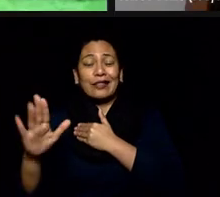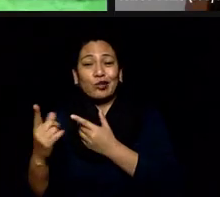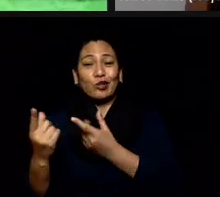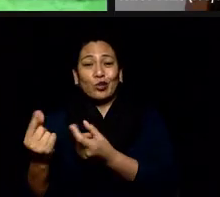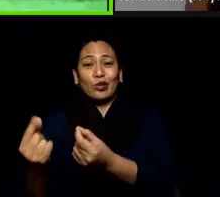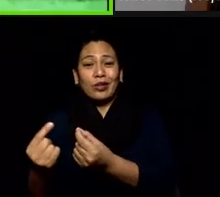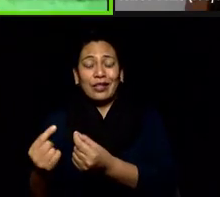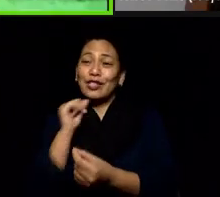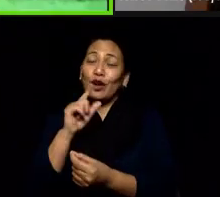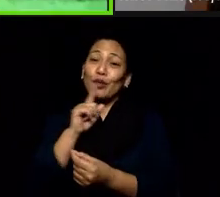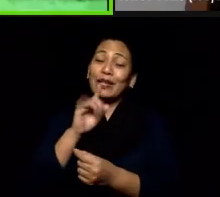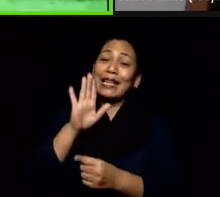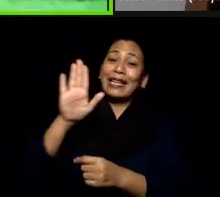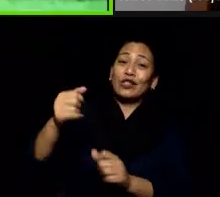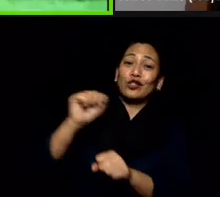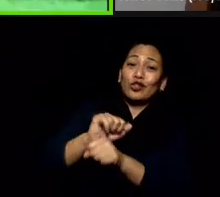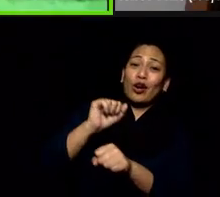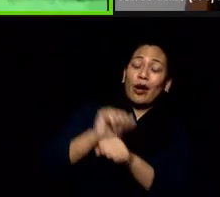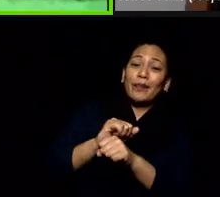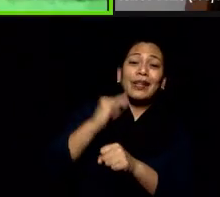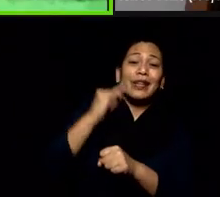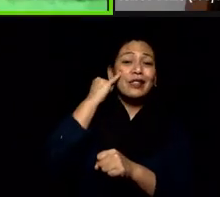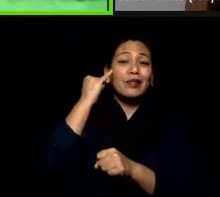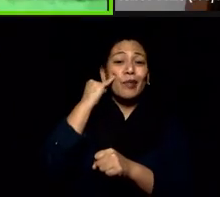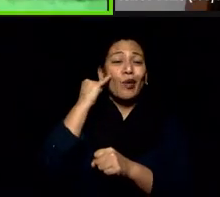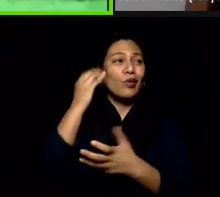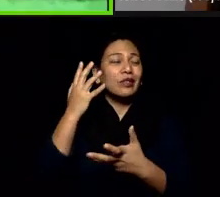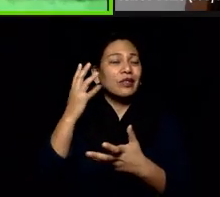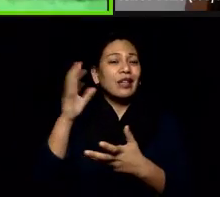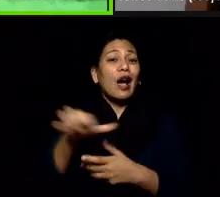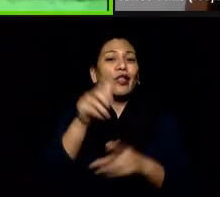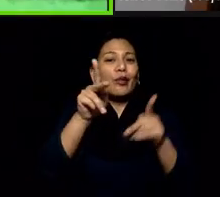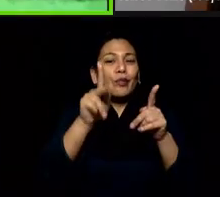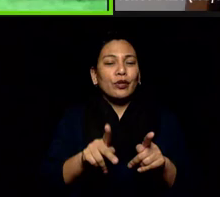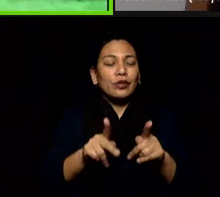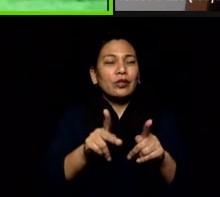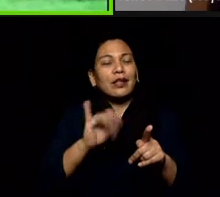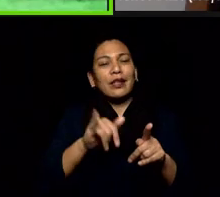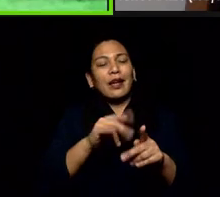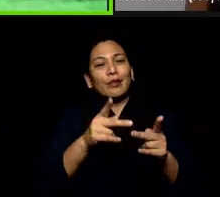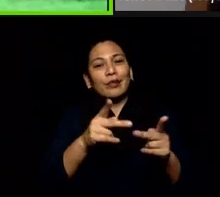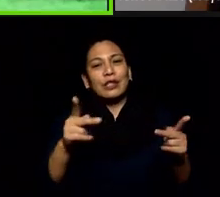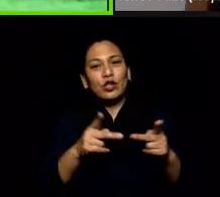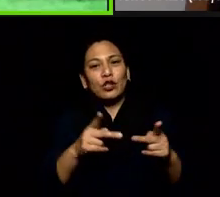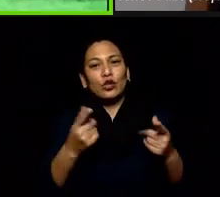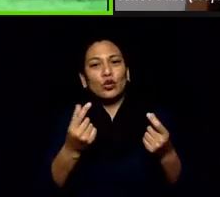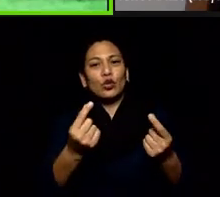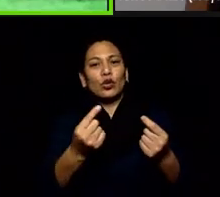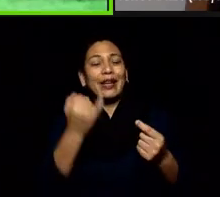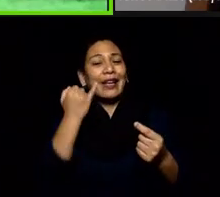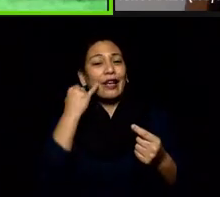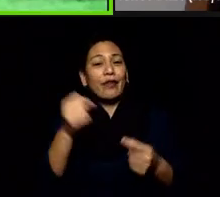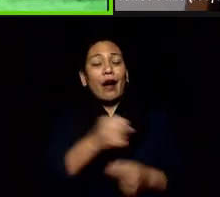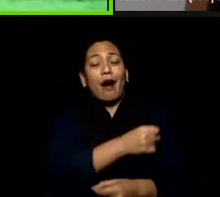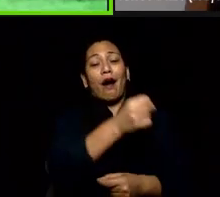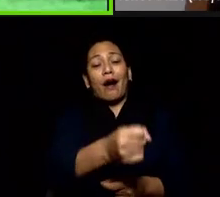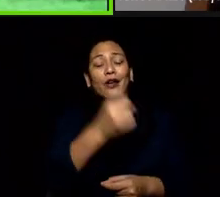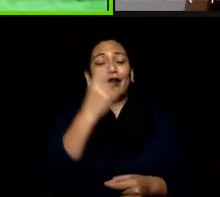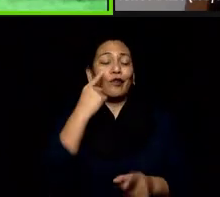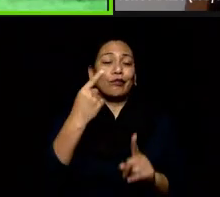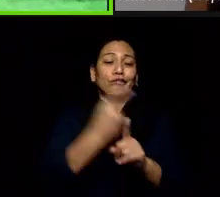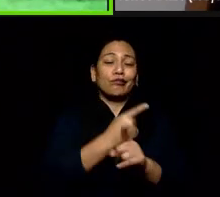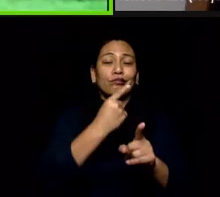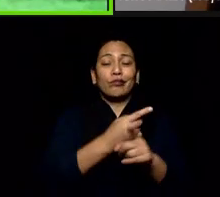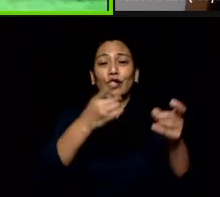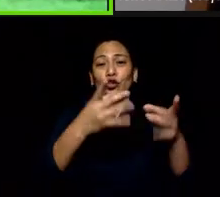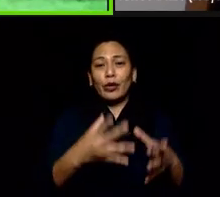know, that he would be doing at that time at that theater if he were just hired to be like a director, right?